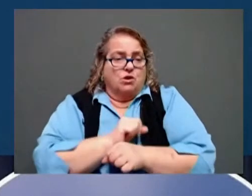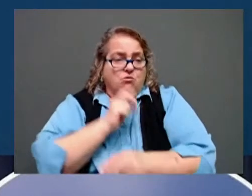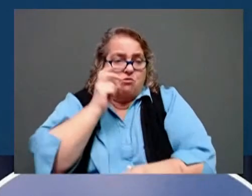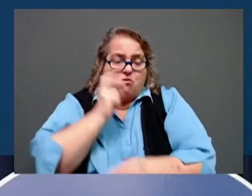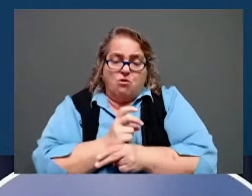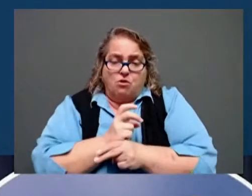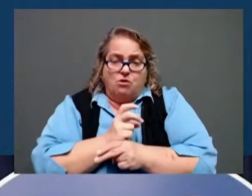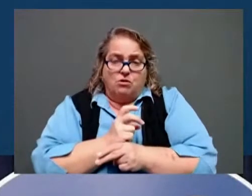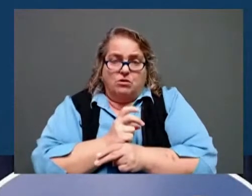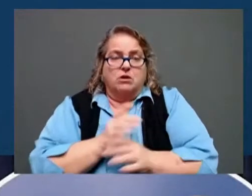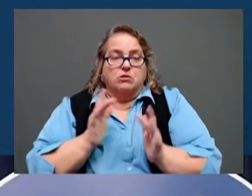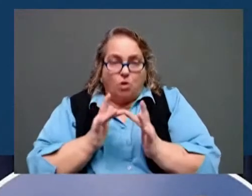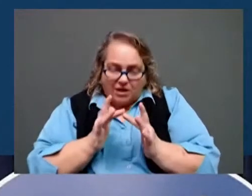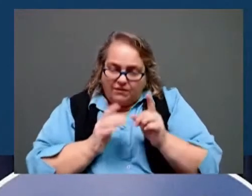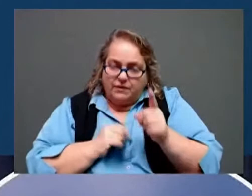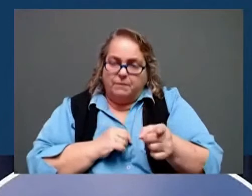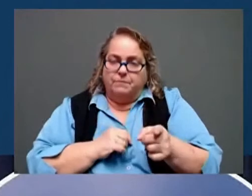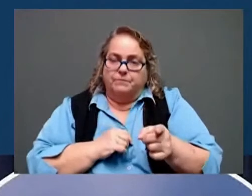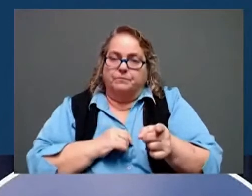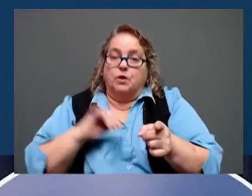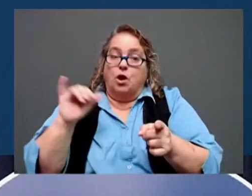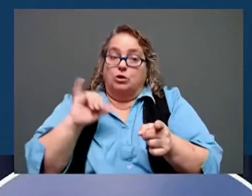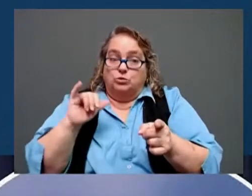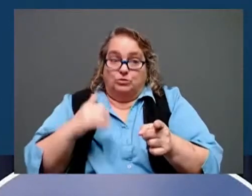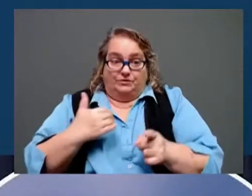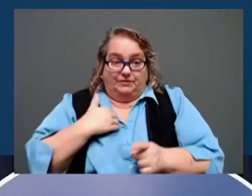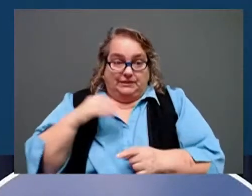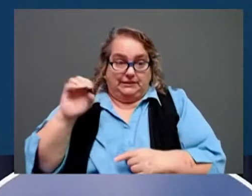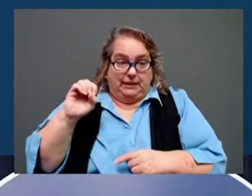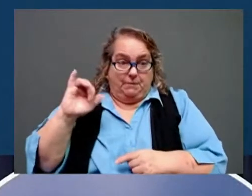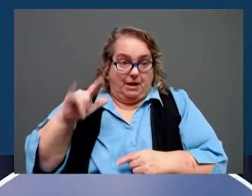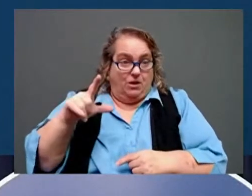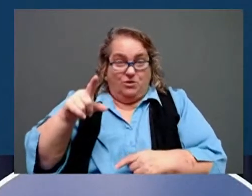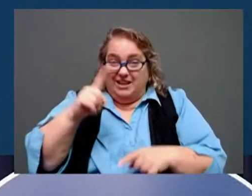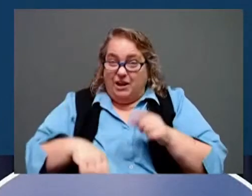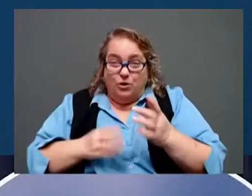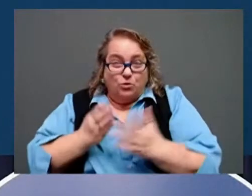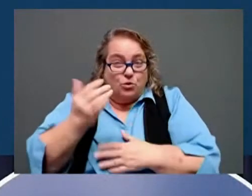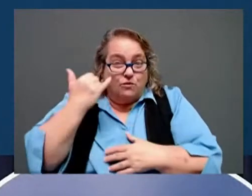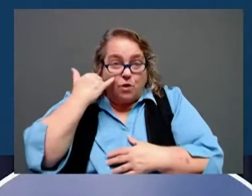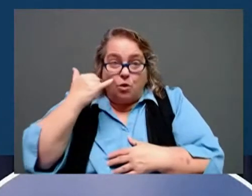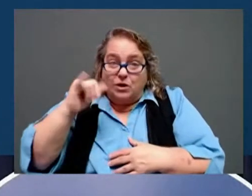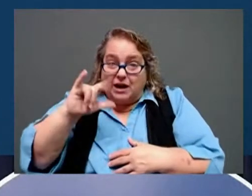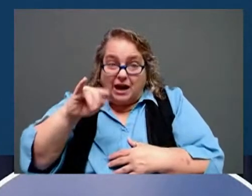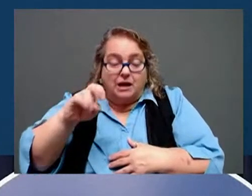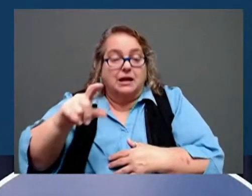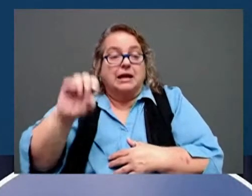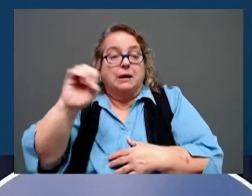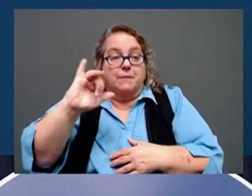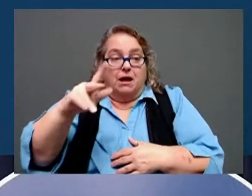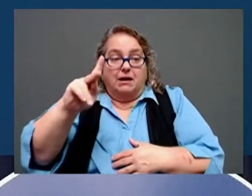Contact them. There's also an email if you can't get through the phone lines. The email's on the screen,